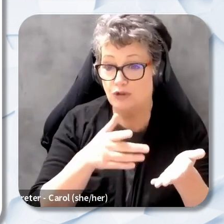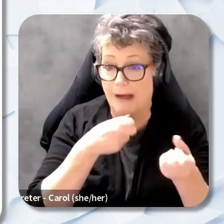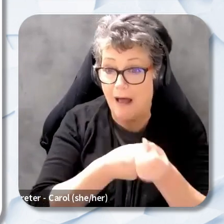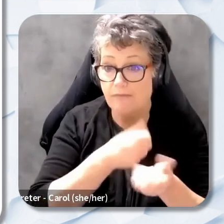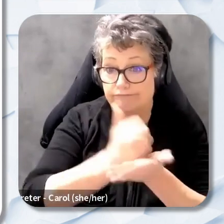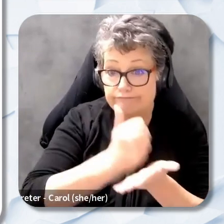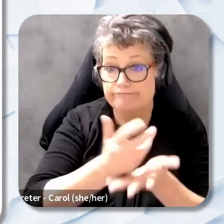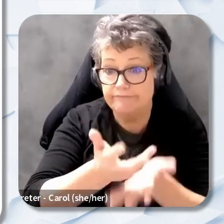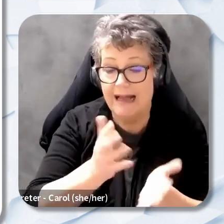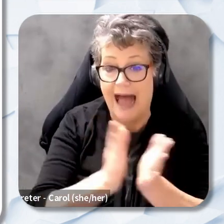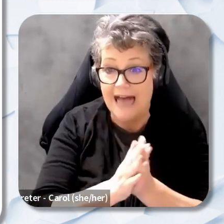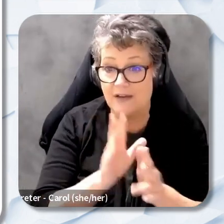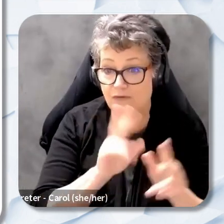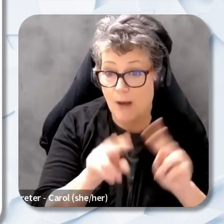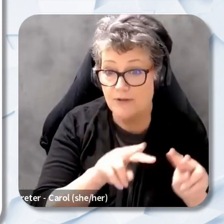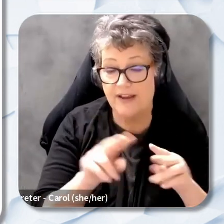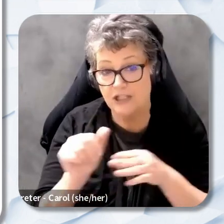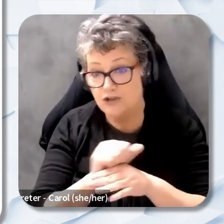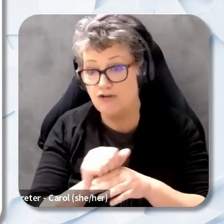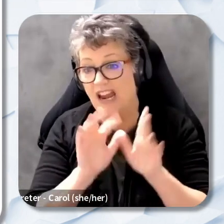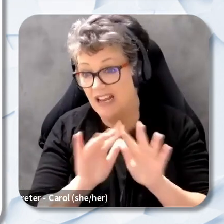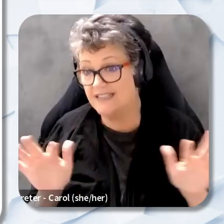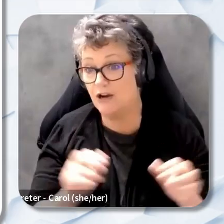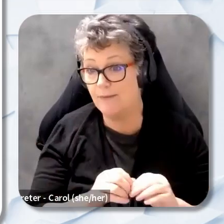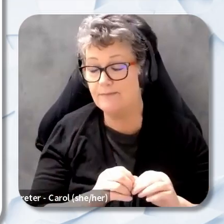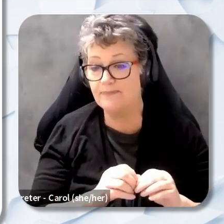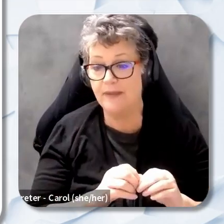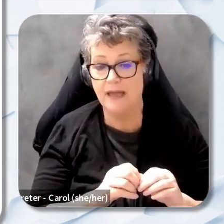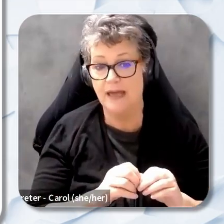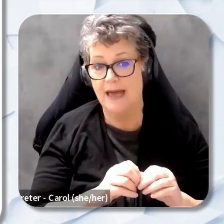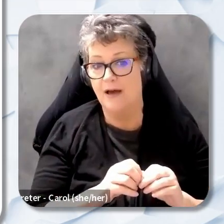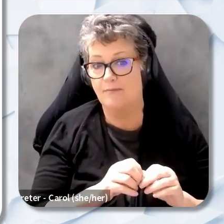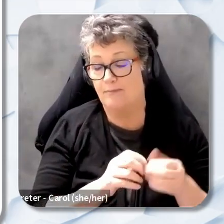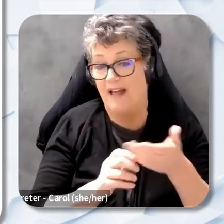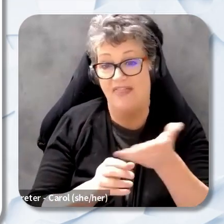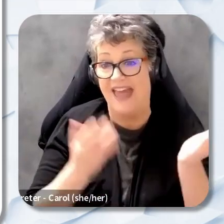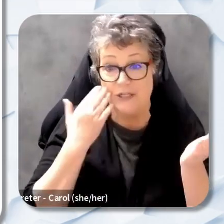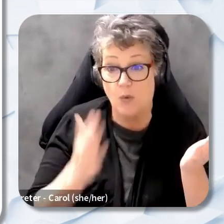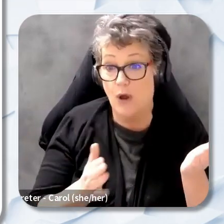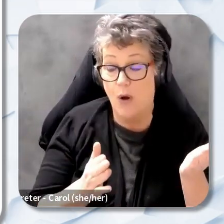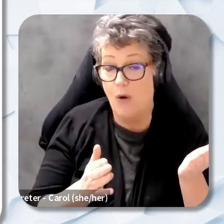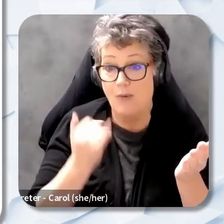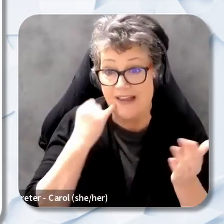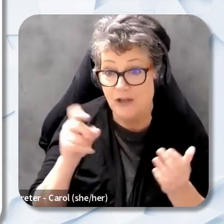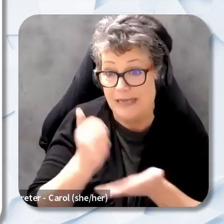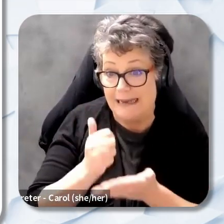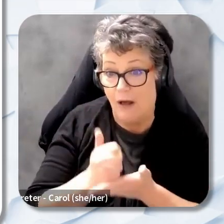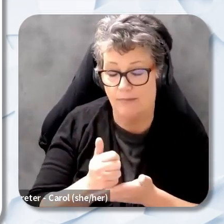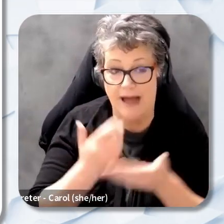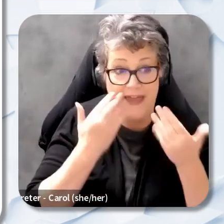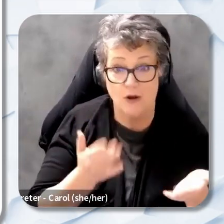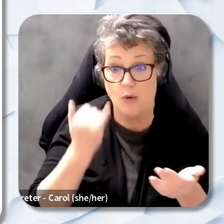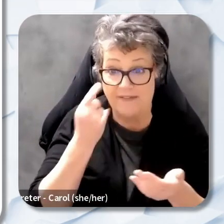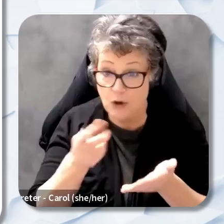them, ask them for help with observations, trainings, etc. But they don't know what they don't know. So they don't know if you are